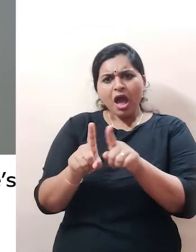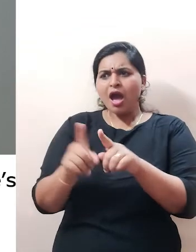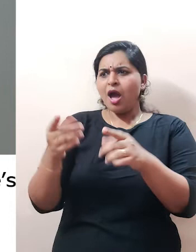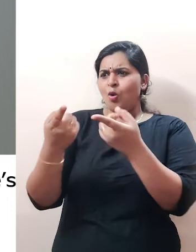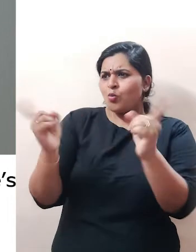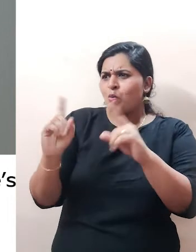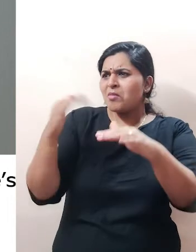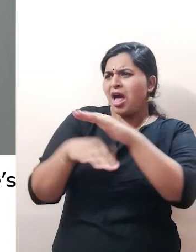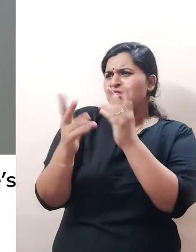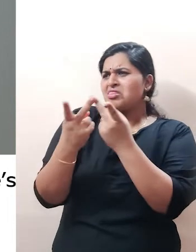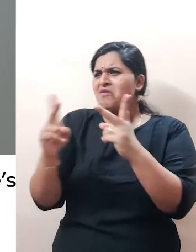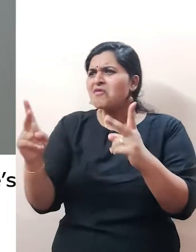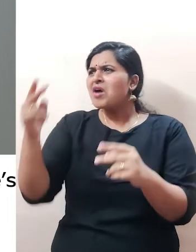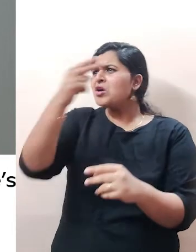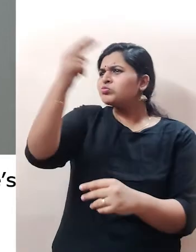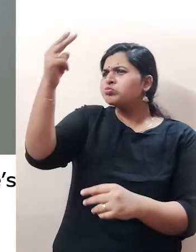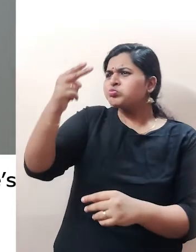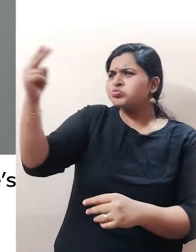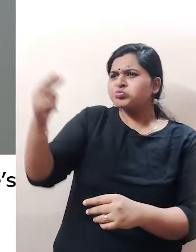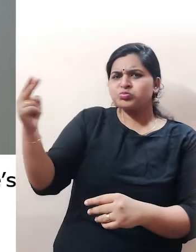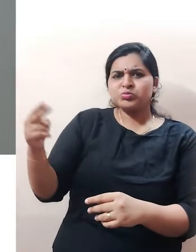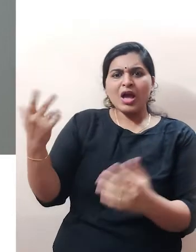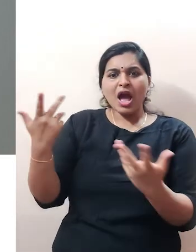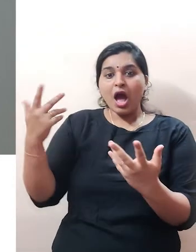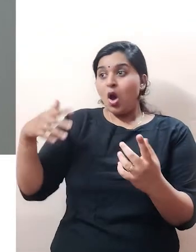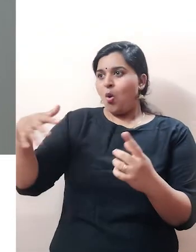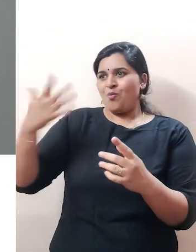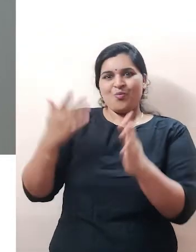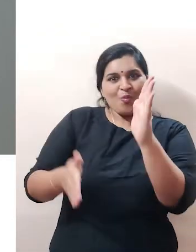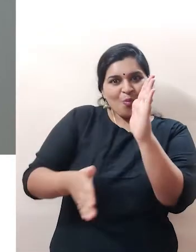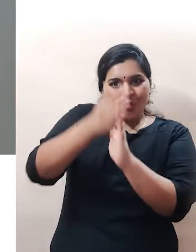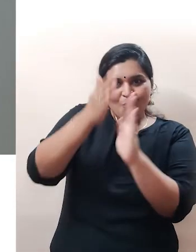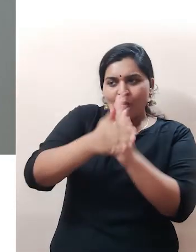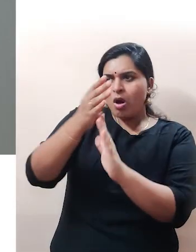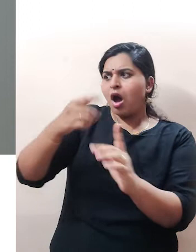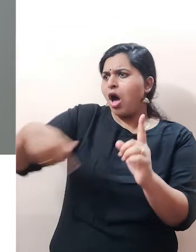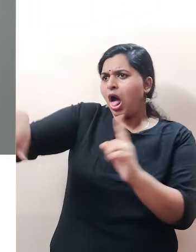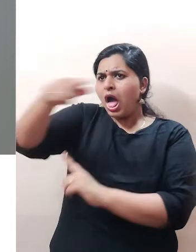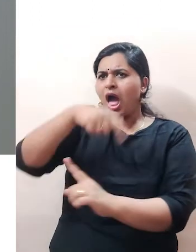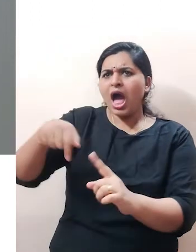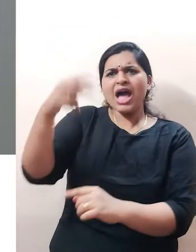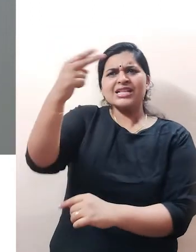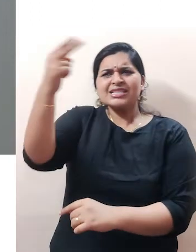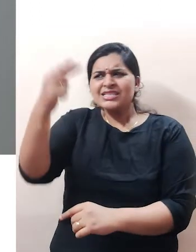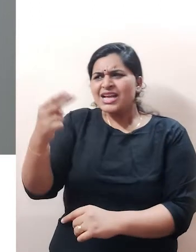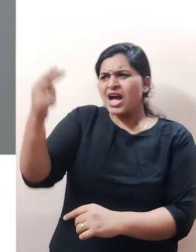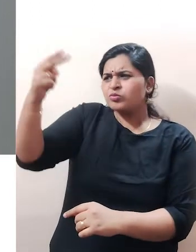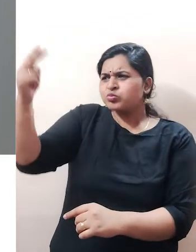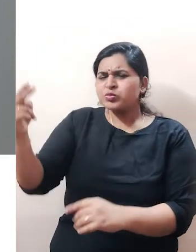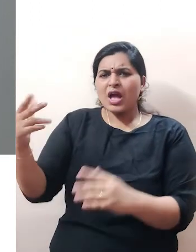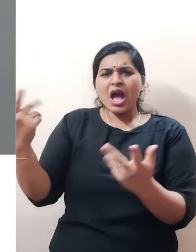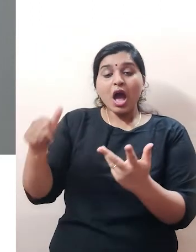the construction of interiority in Matisse's painting. His way of rendering the space in this picture as a light-fell